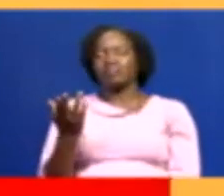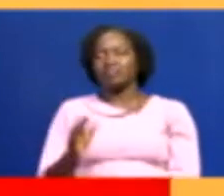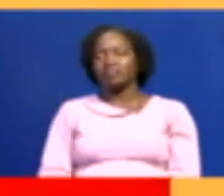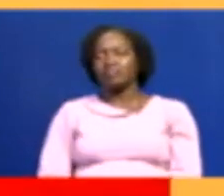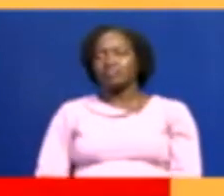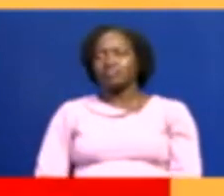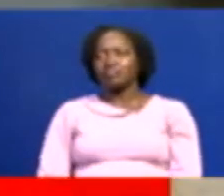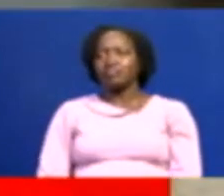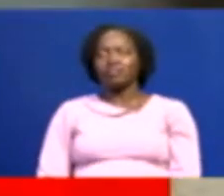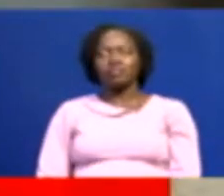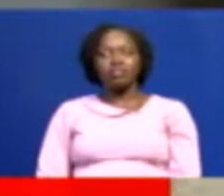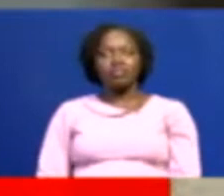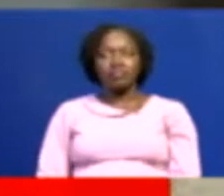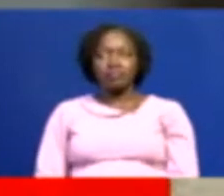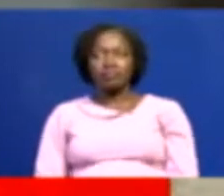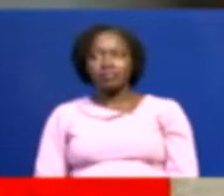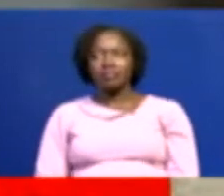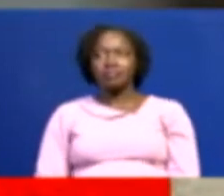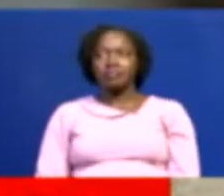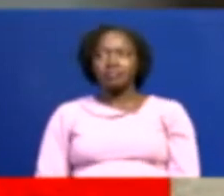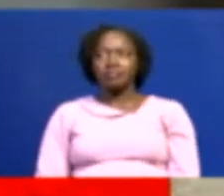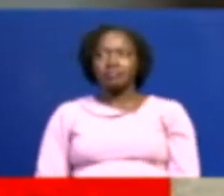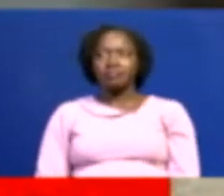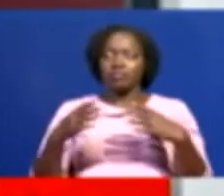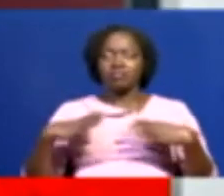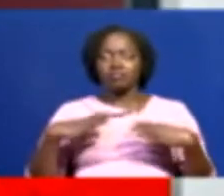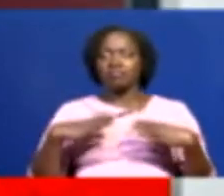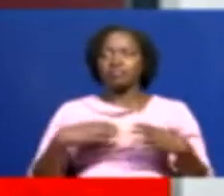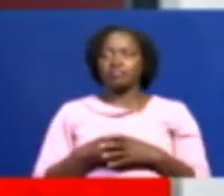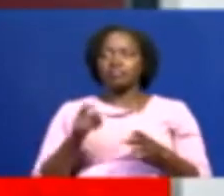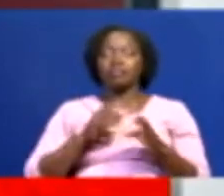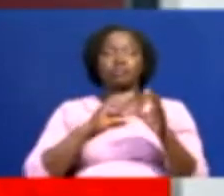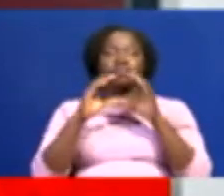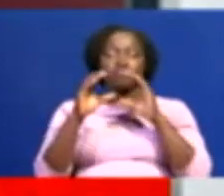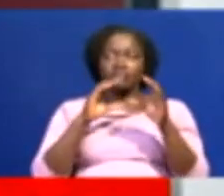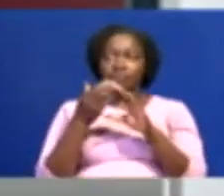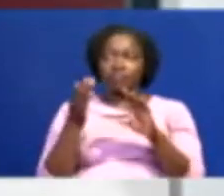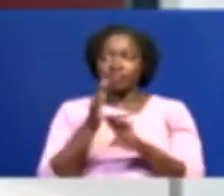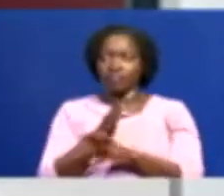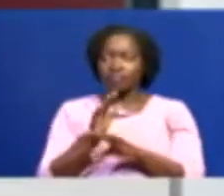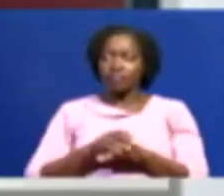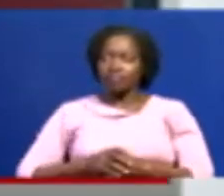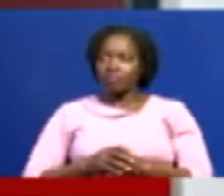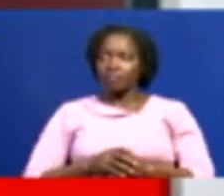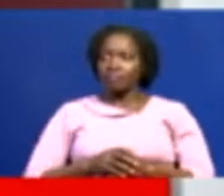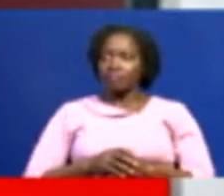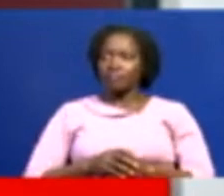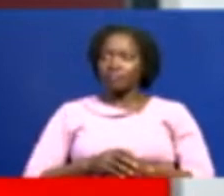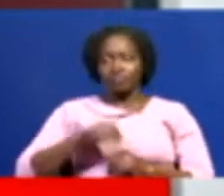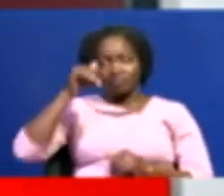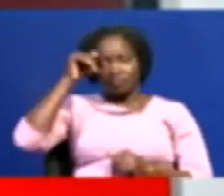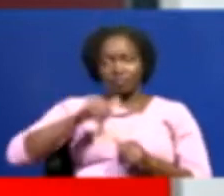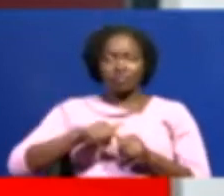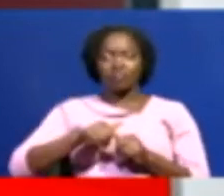Okay, let me allow Mheshimiwa and Mheshimiwa just a minute. Let me allow you to marinate on that. Do join the conversation. But before we head over to that particular break, do remember